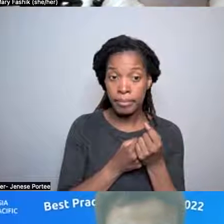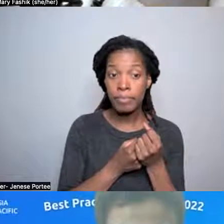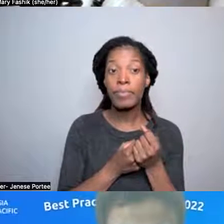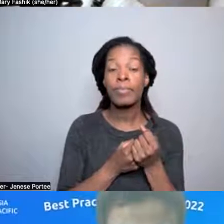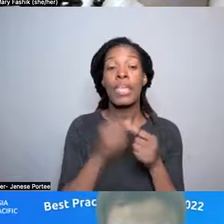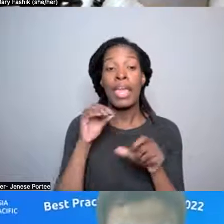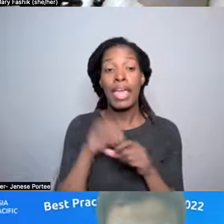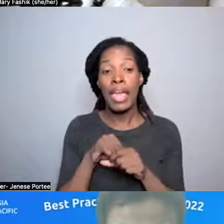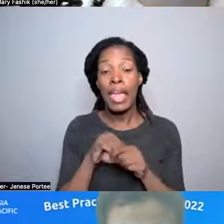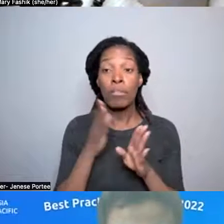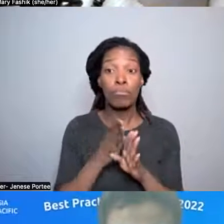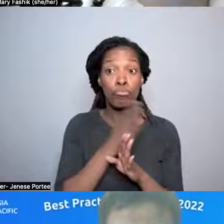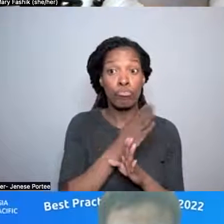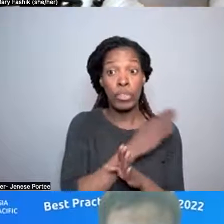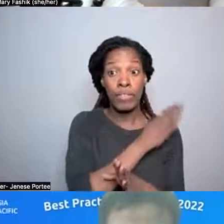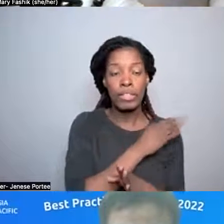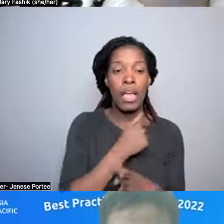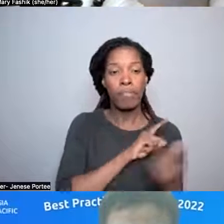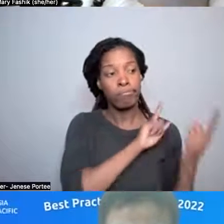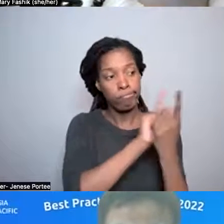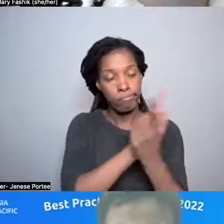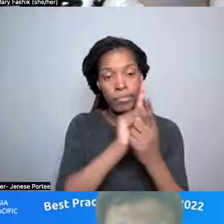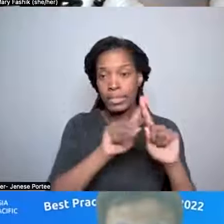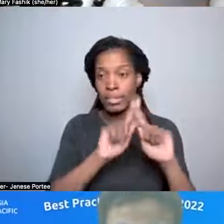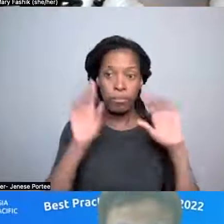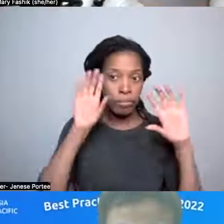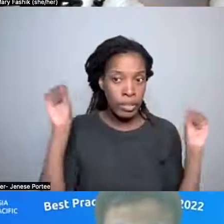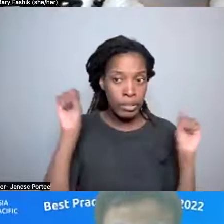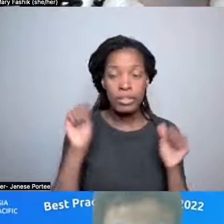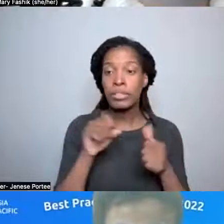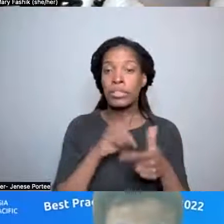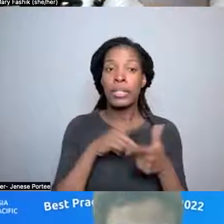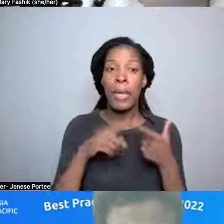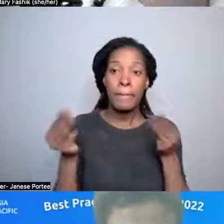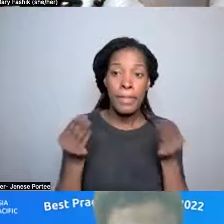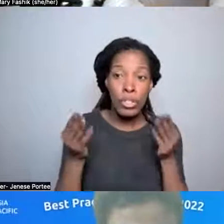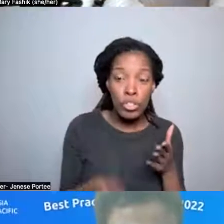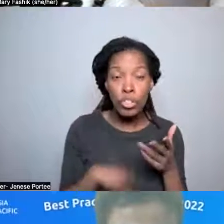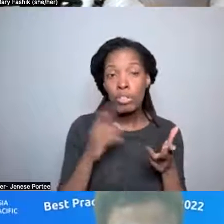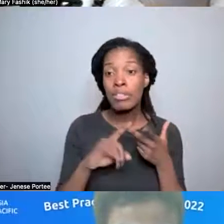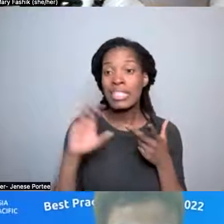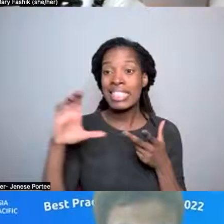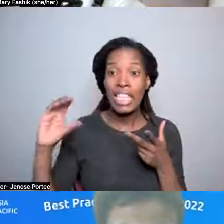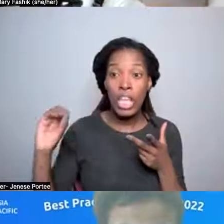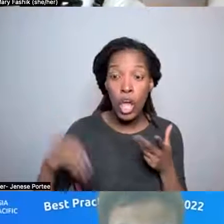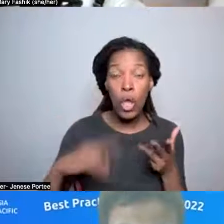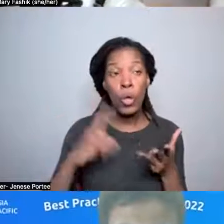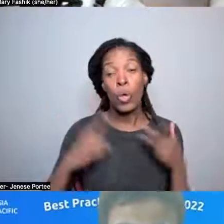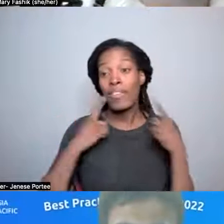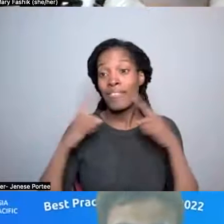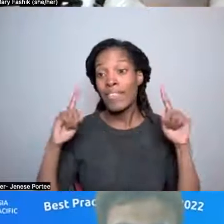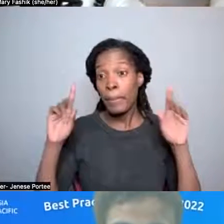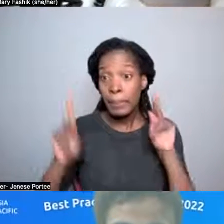endeavors, I met presidents, ministers, CEOs, celebrities, but